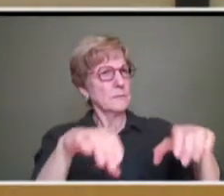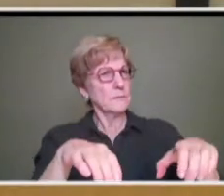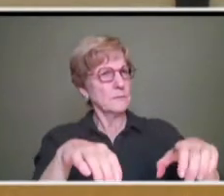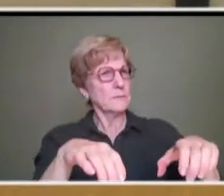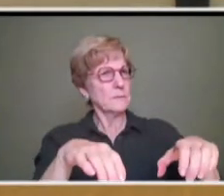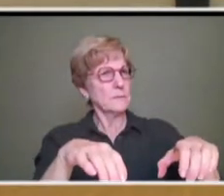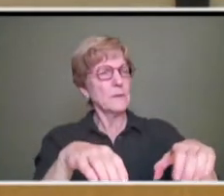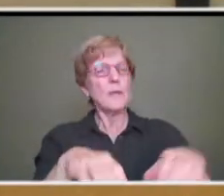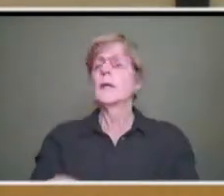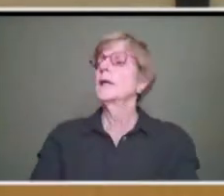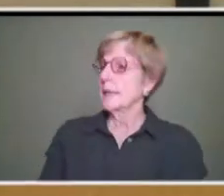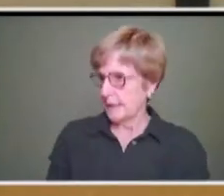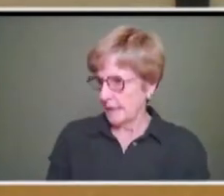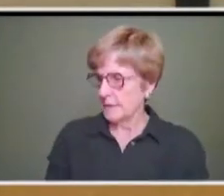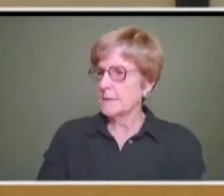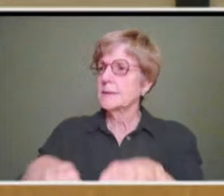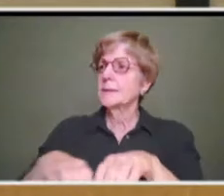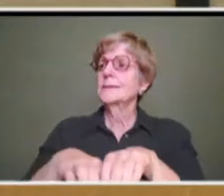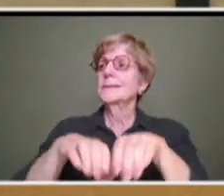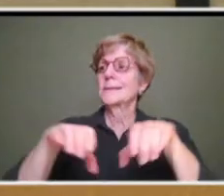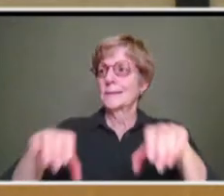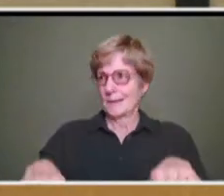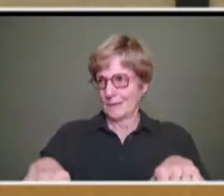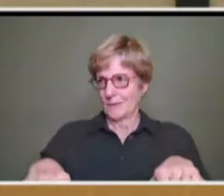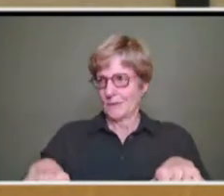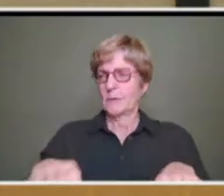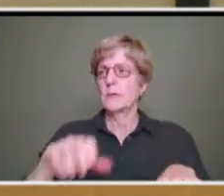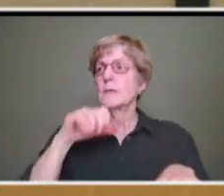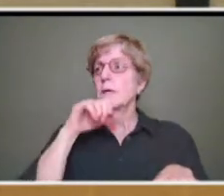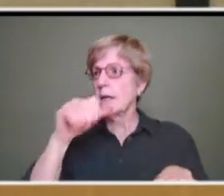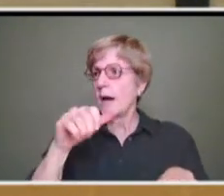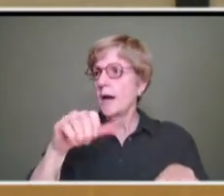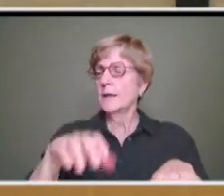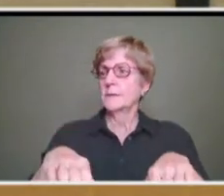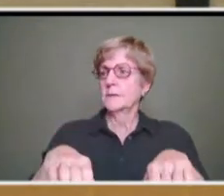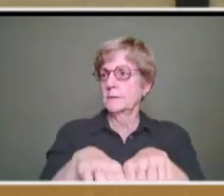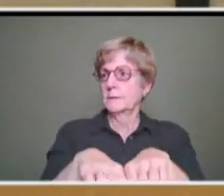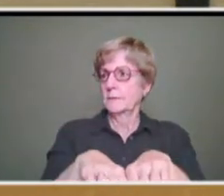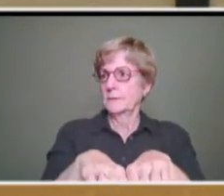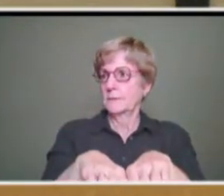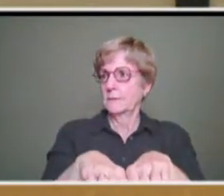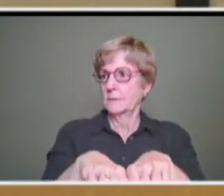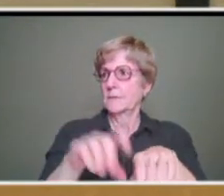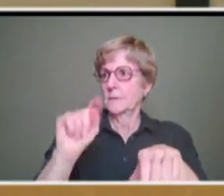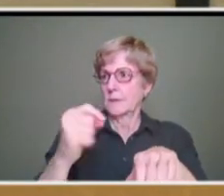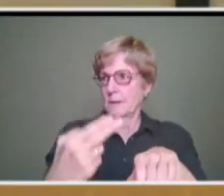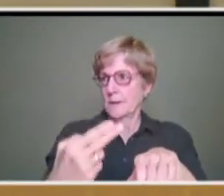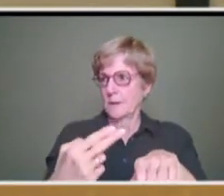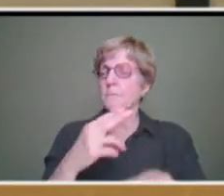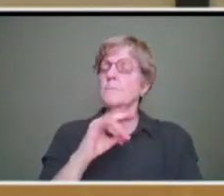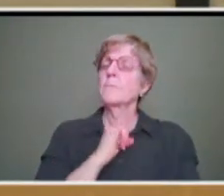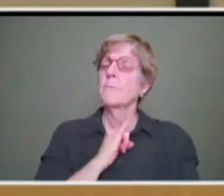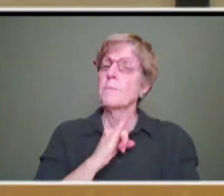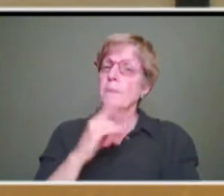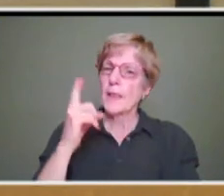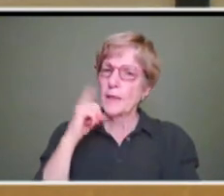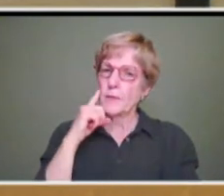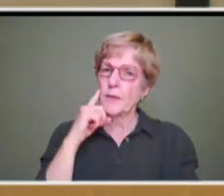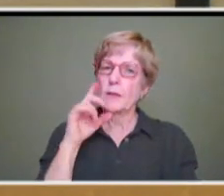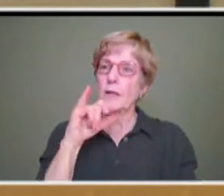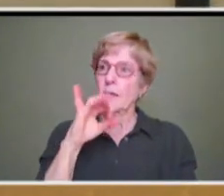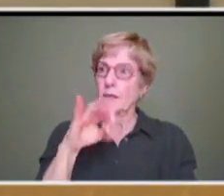yes detached Town Homes as opposed to attached townhomes and I feel that if if they're